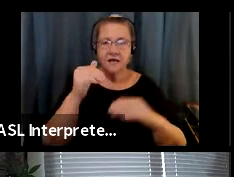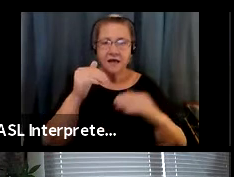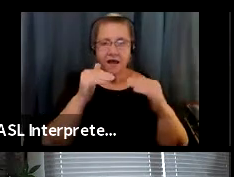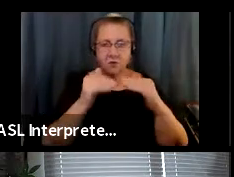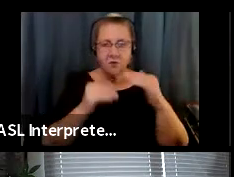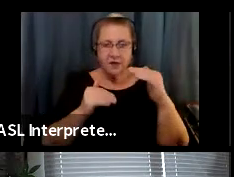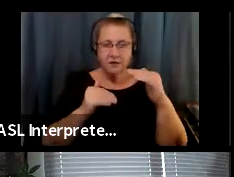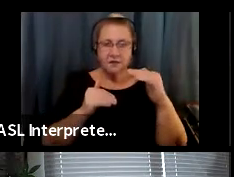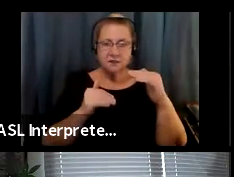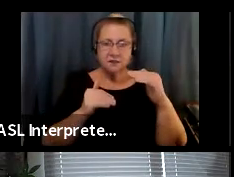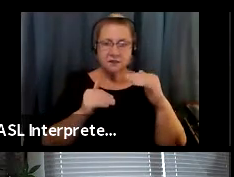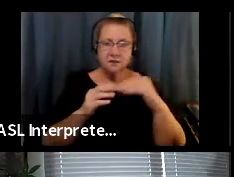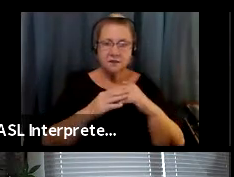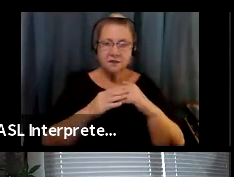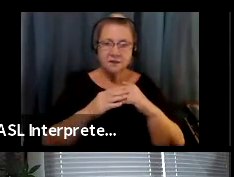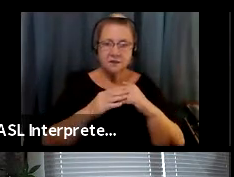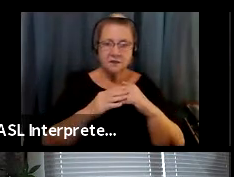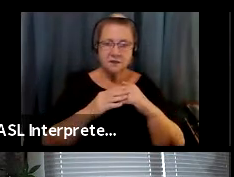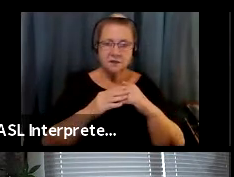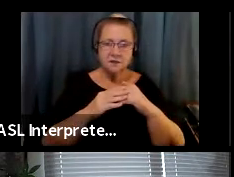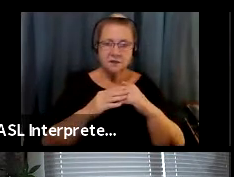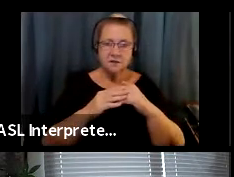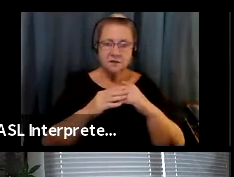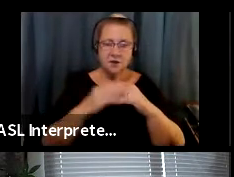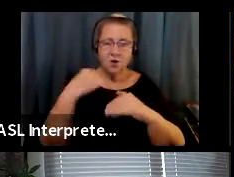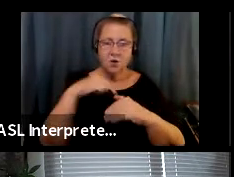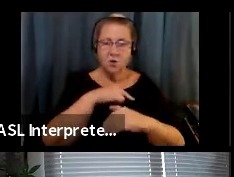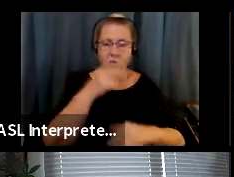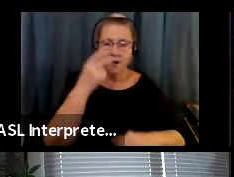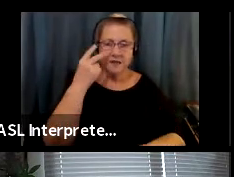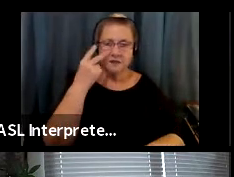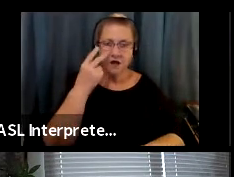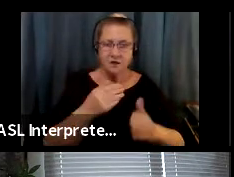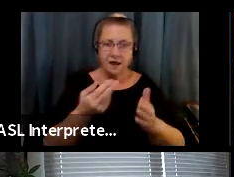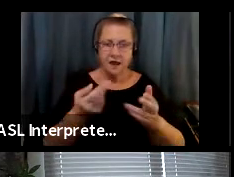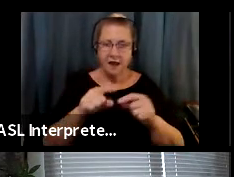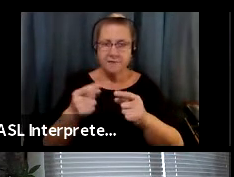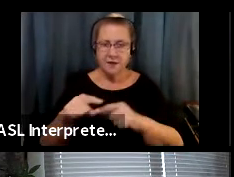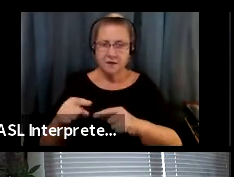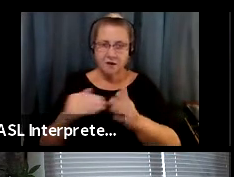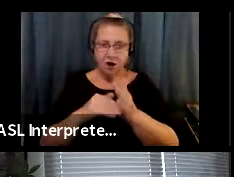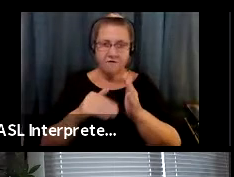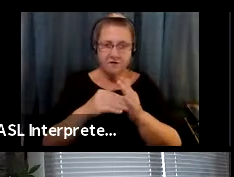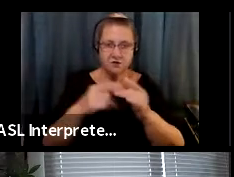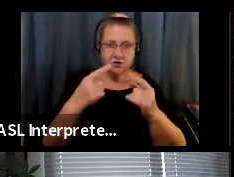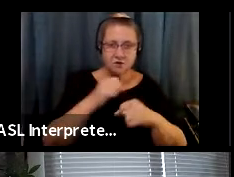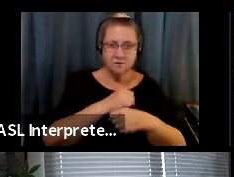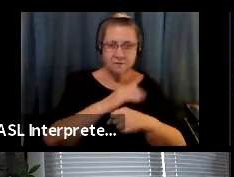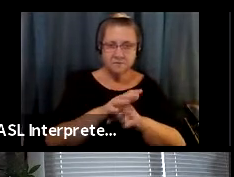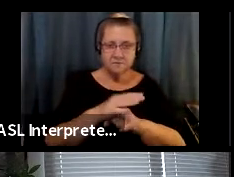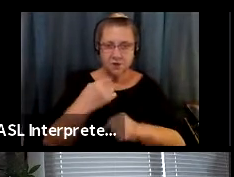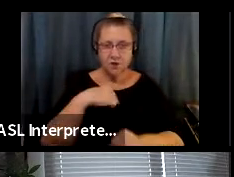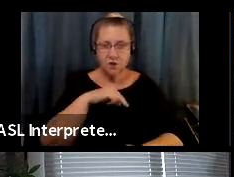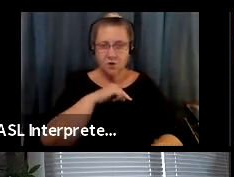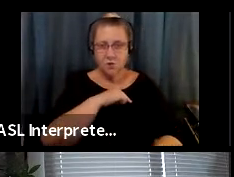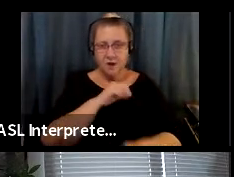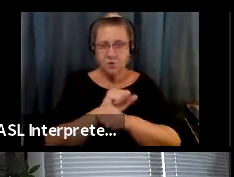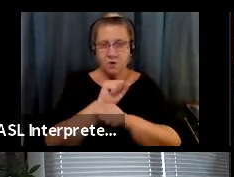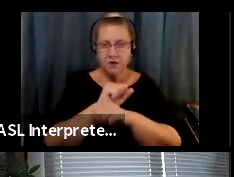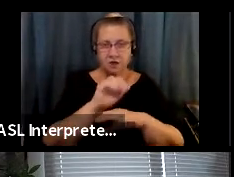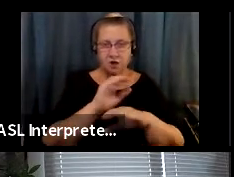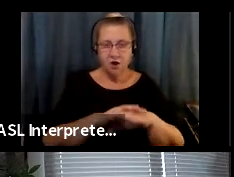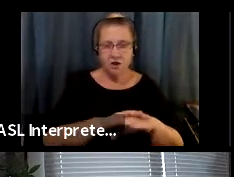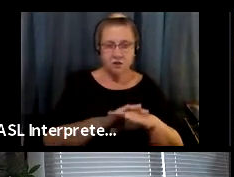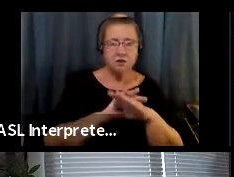painful detail during the pandemic. The Office of Health Equity works on upstream policy systems and environmental